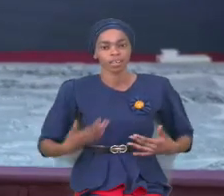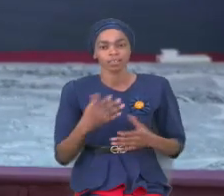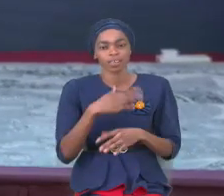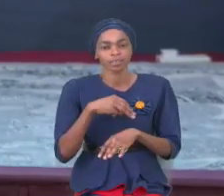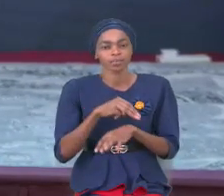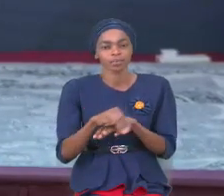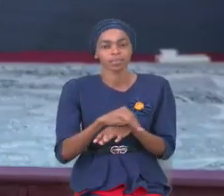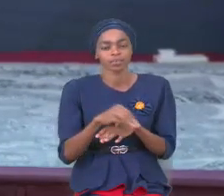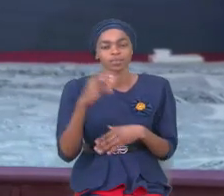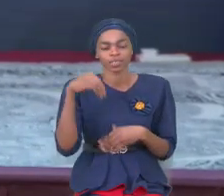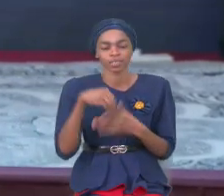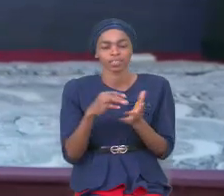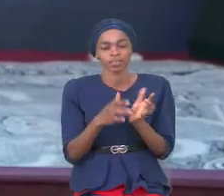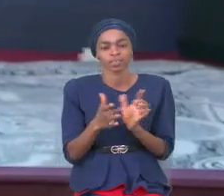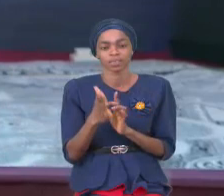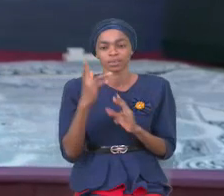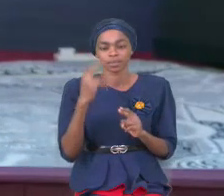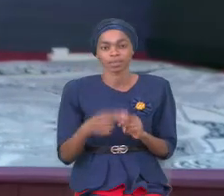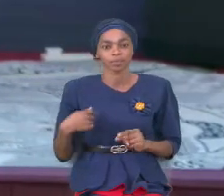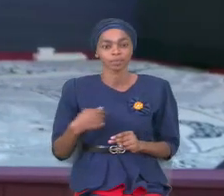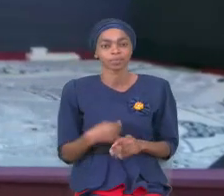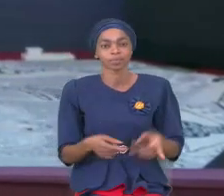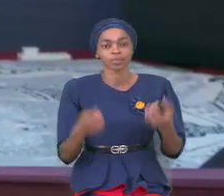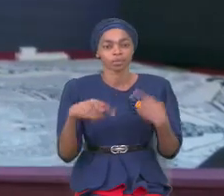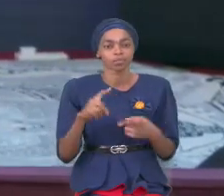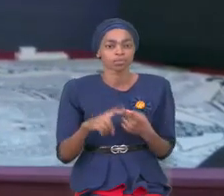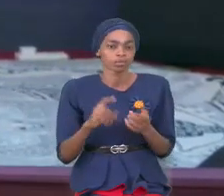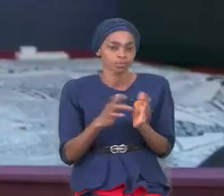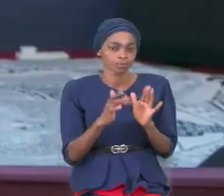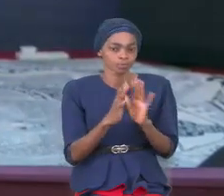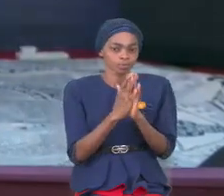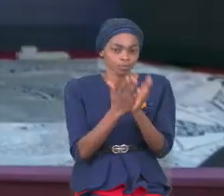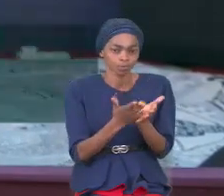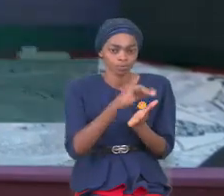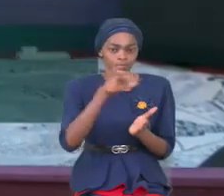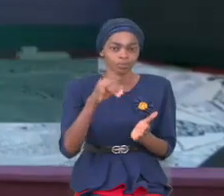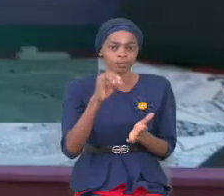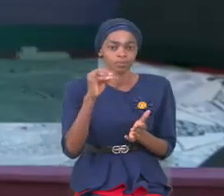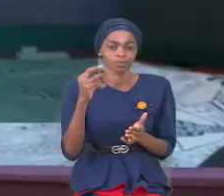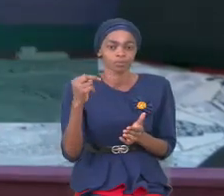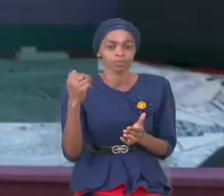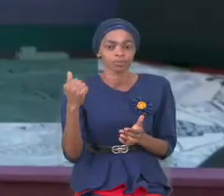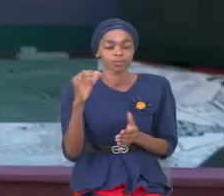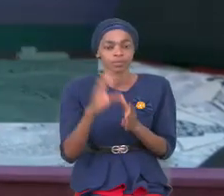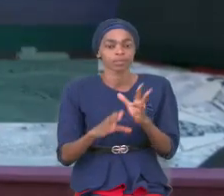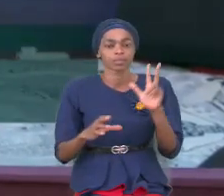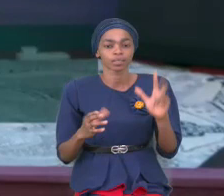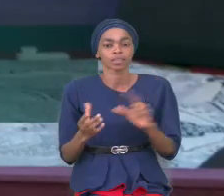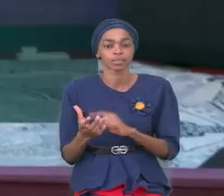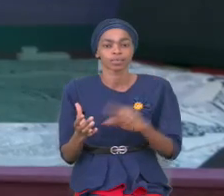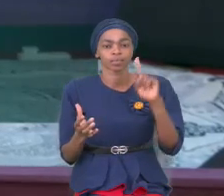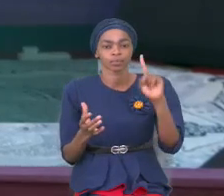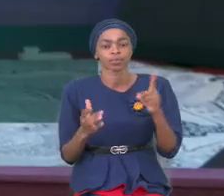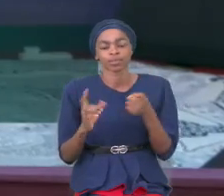in Jesus' name. We're coming to Jonah chapter 3. And we're reading from verse 1 and verse